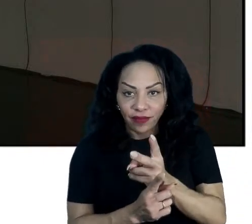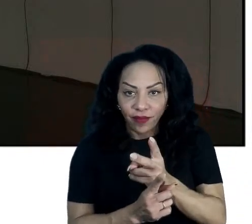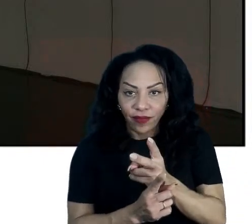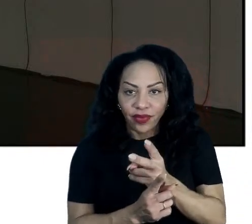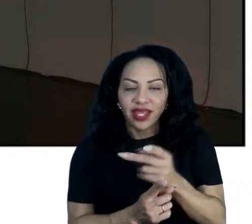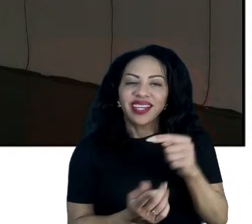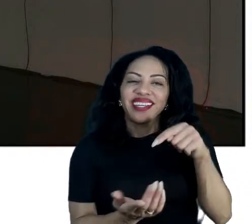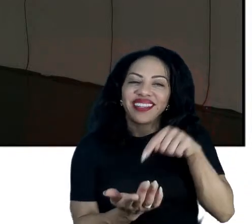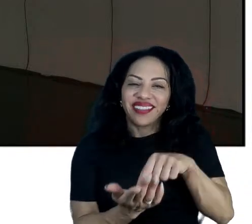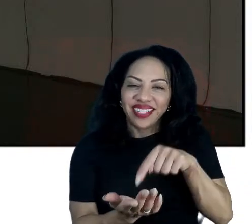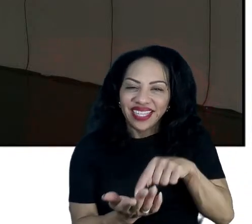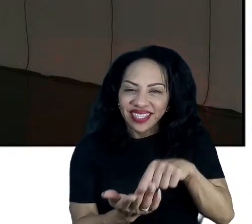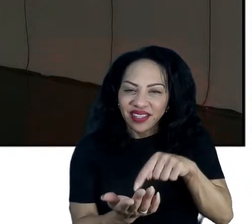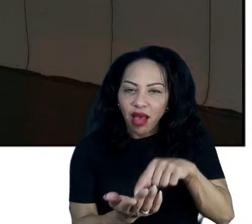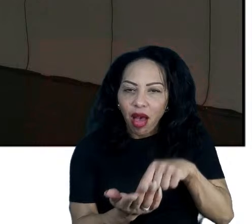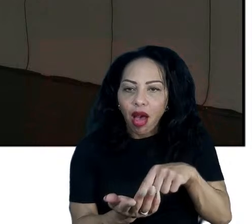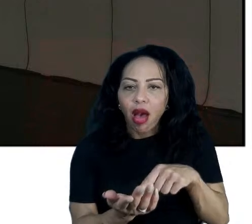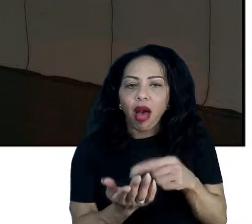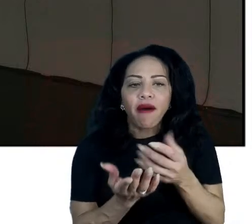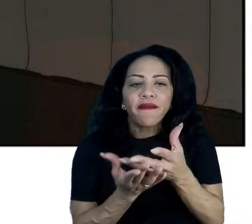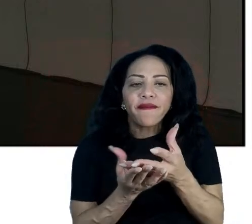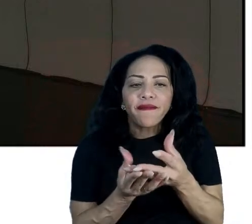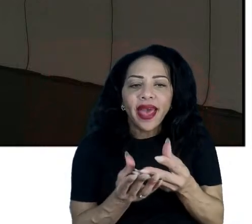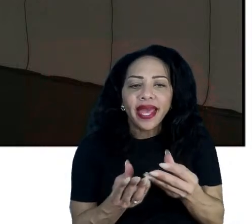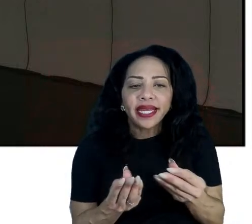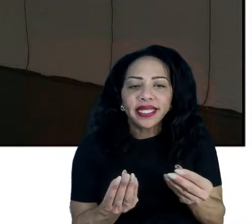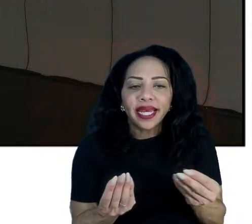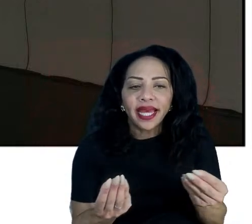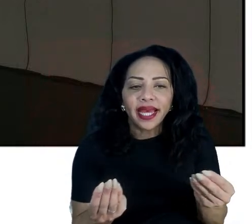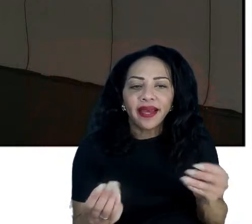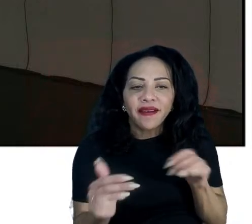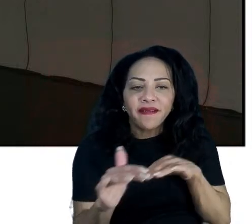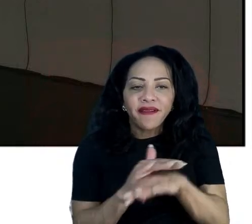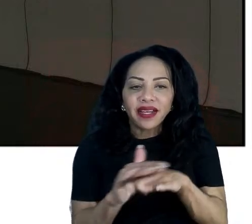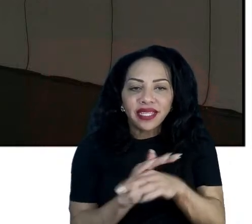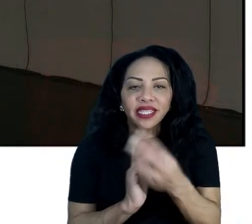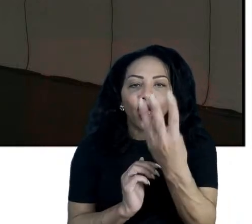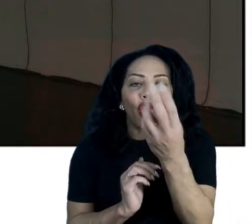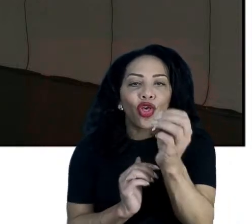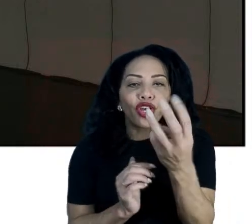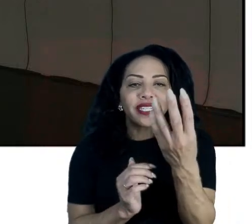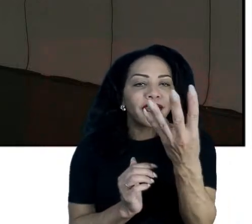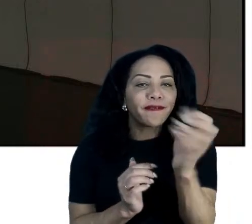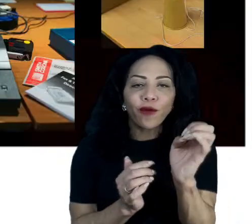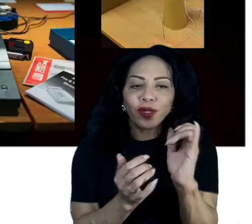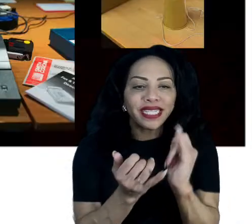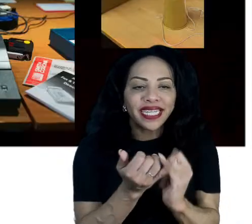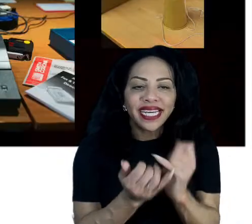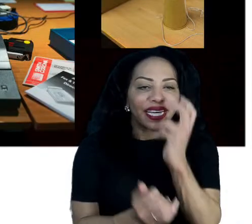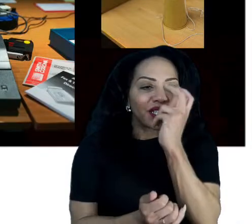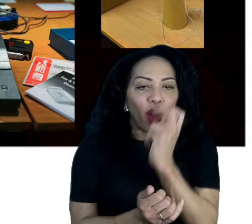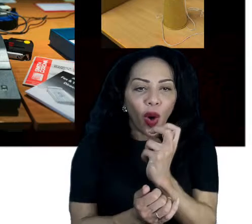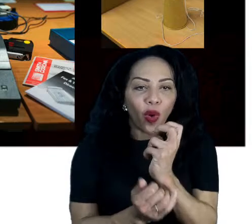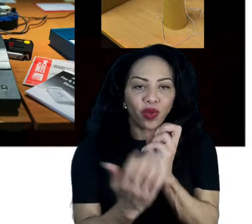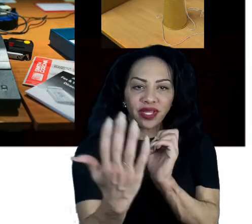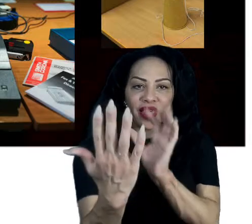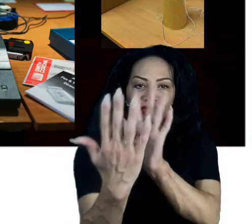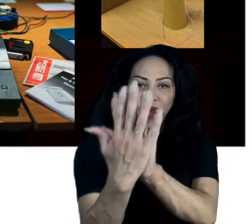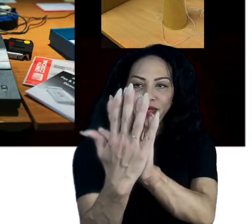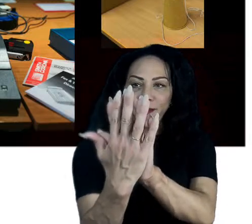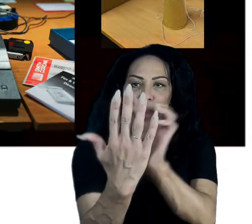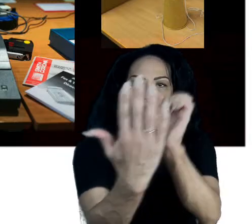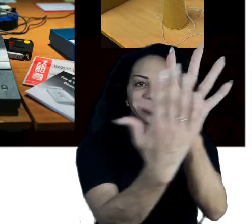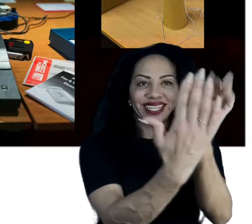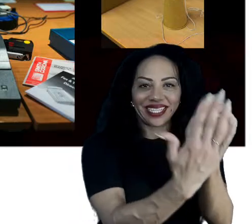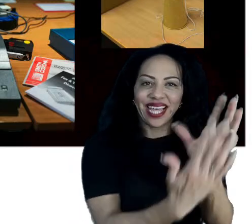faxes that are about 30 or 40 years old, and I photographed them. And I wanted to have those in the space. And we also had